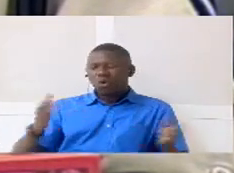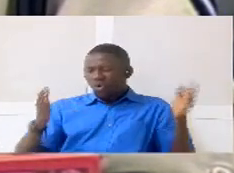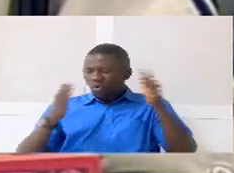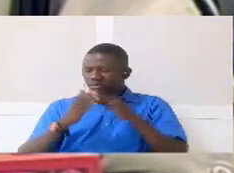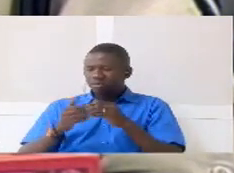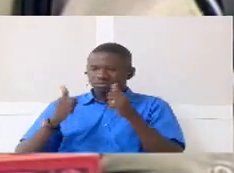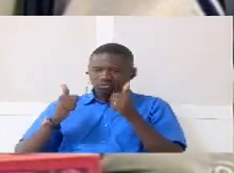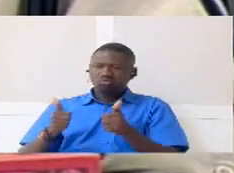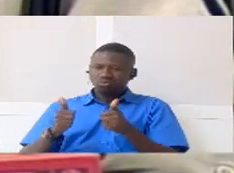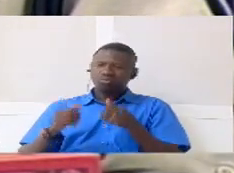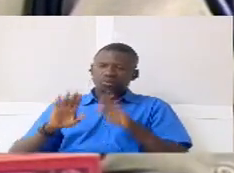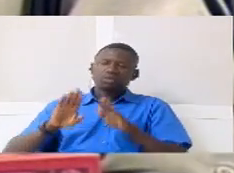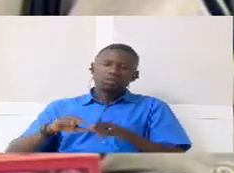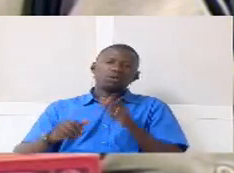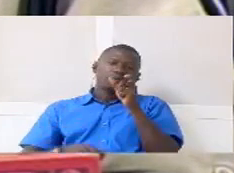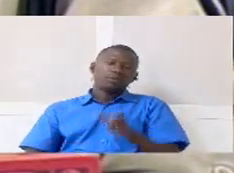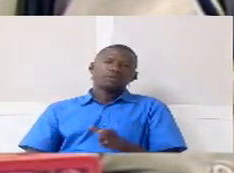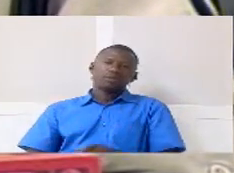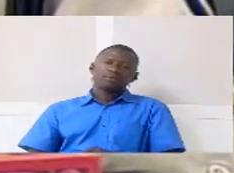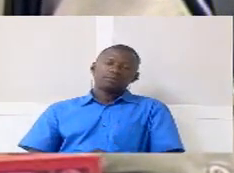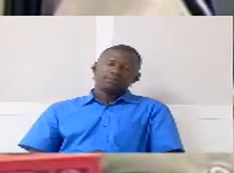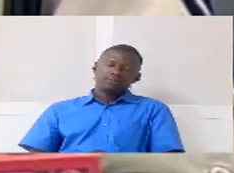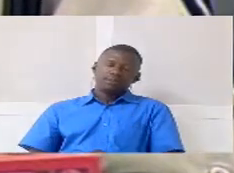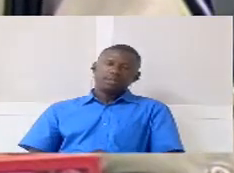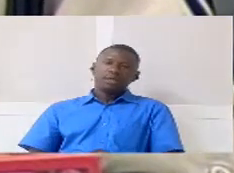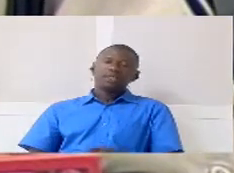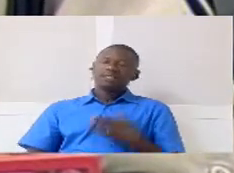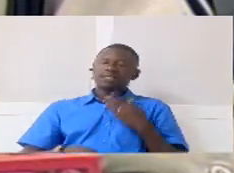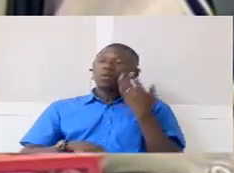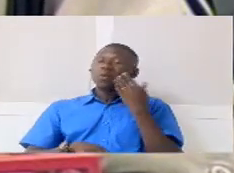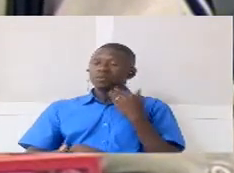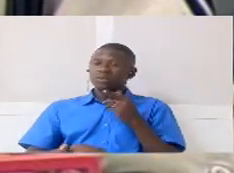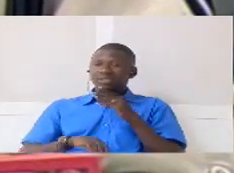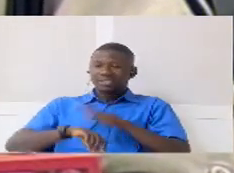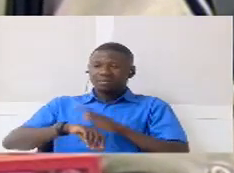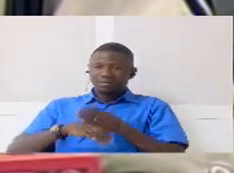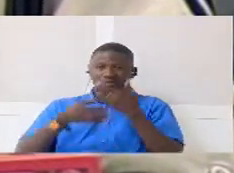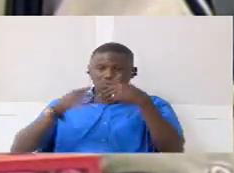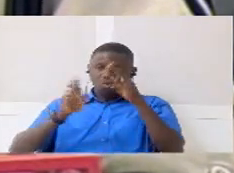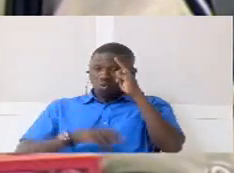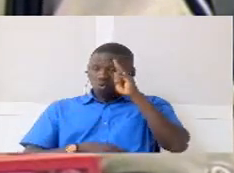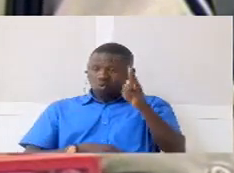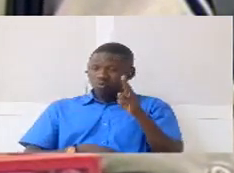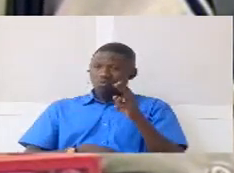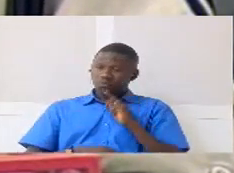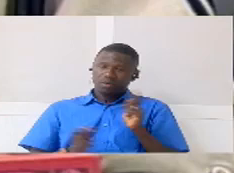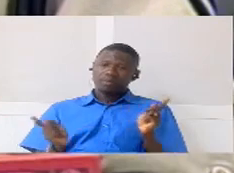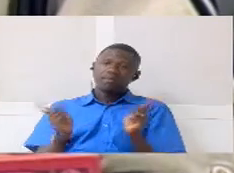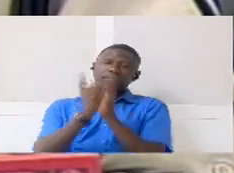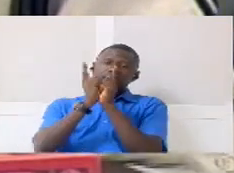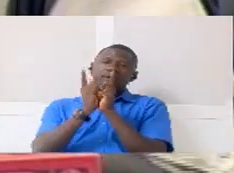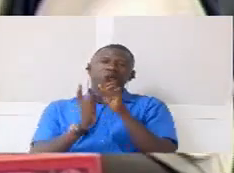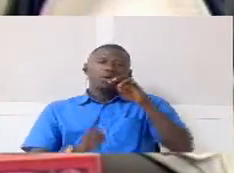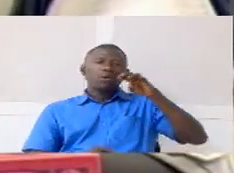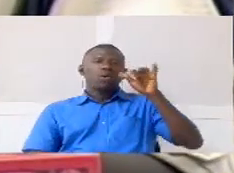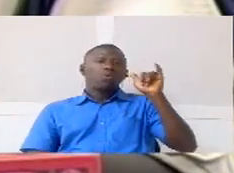Biringa besele watu mina YMCA approach. And when he was released to go home, we approached the YMCA.